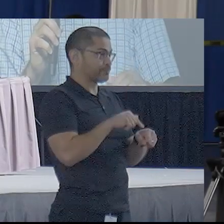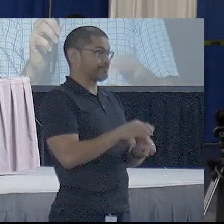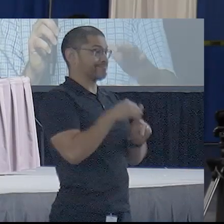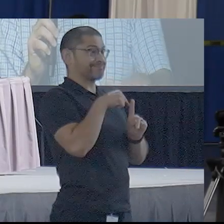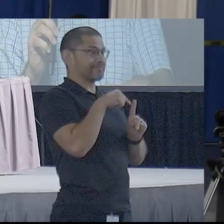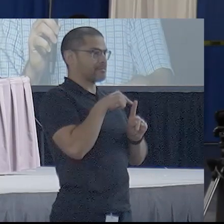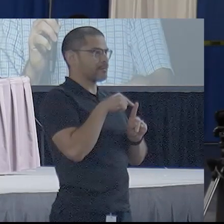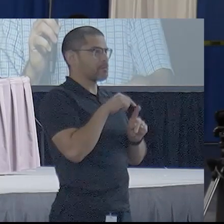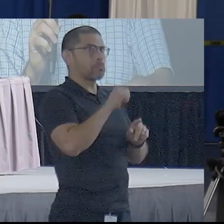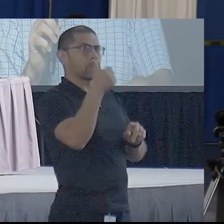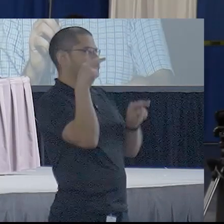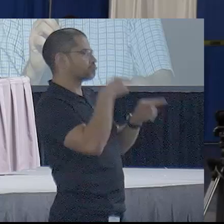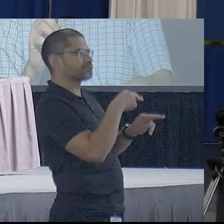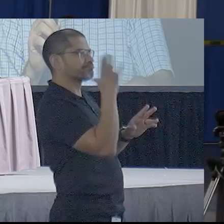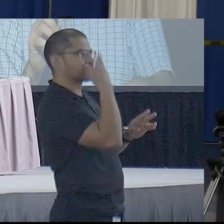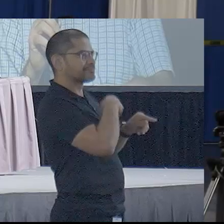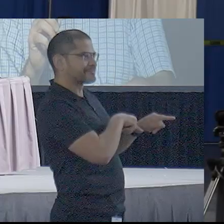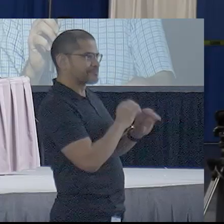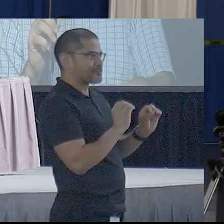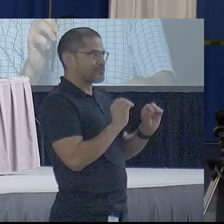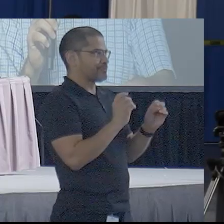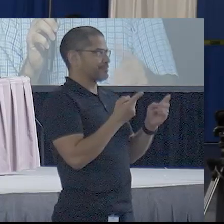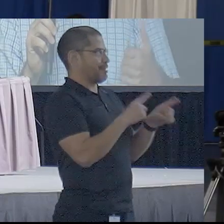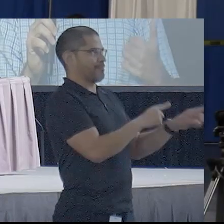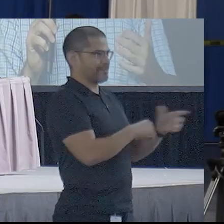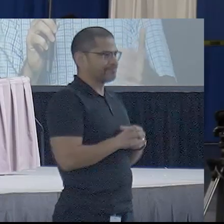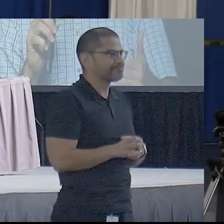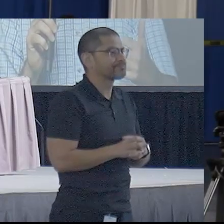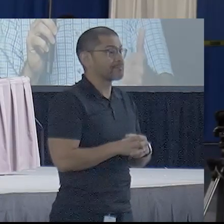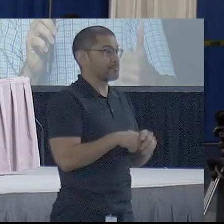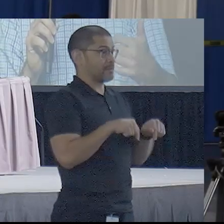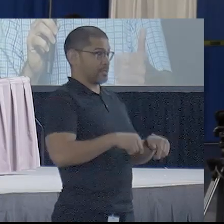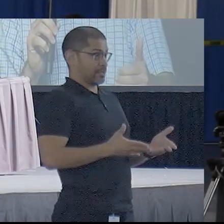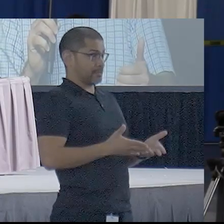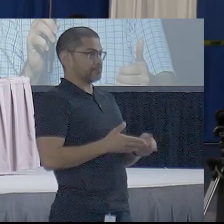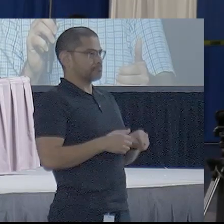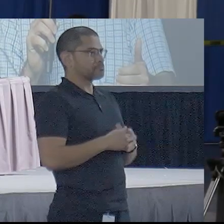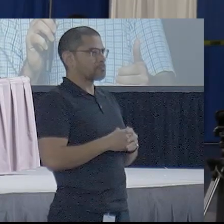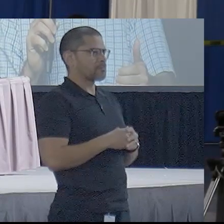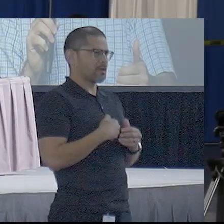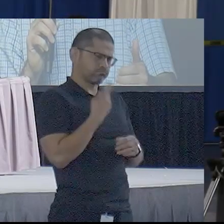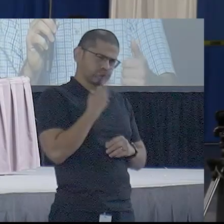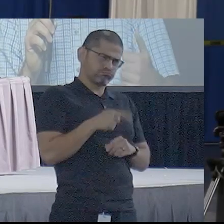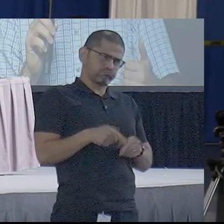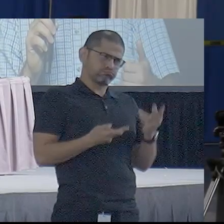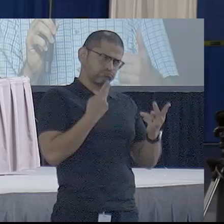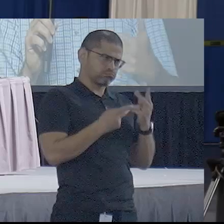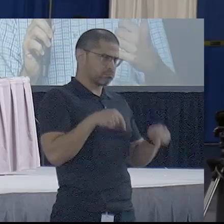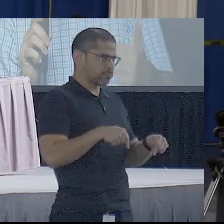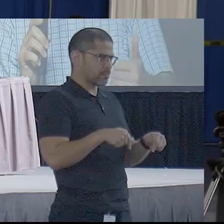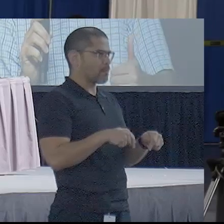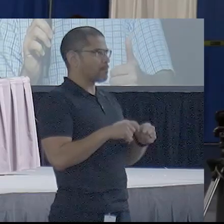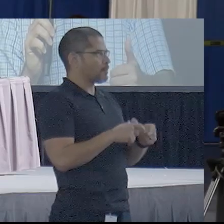Y'all are a pathfinder for the rest of the state. So I see this event growing year after year, and let's avoid